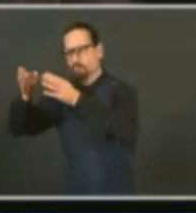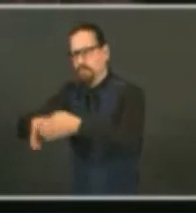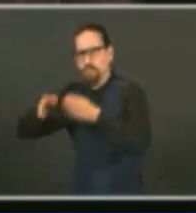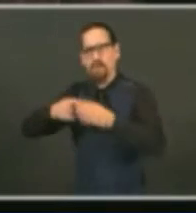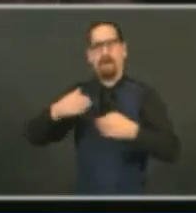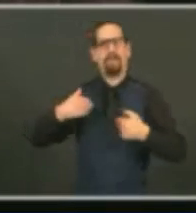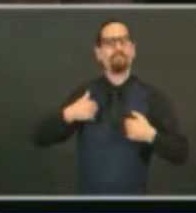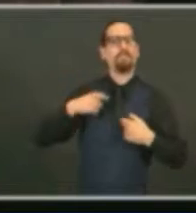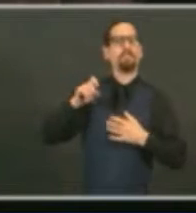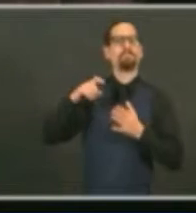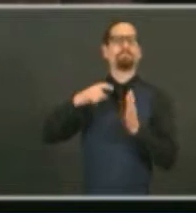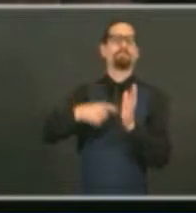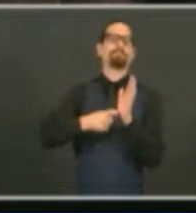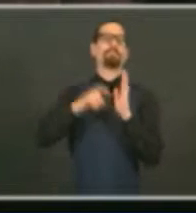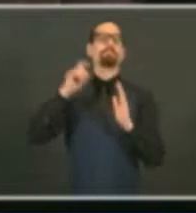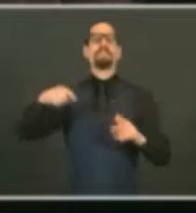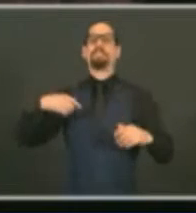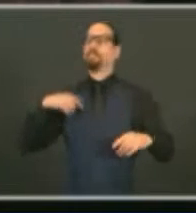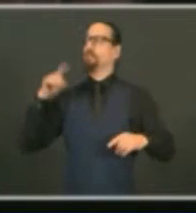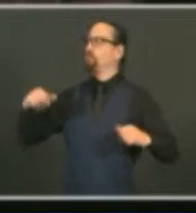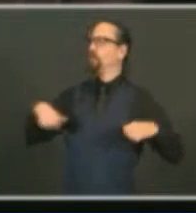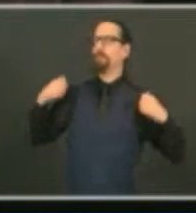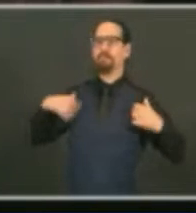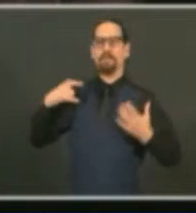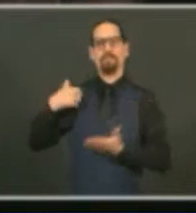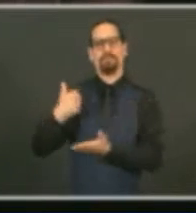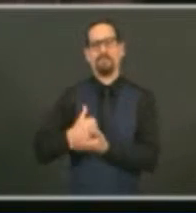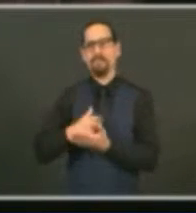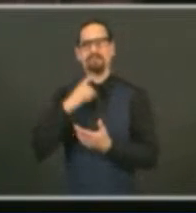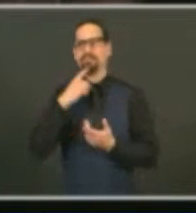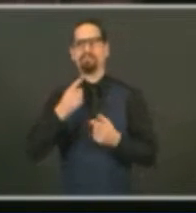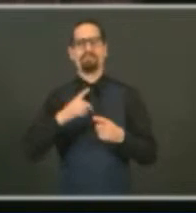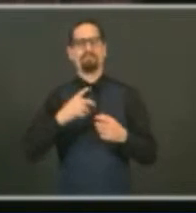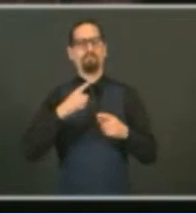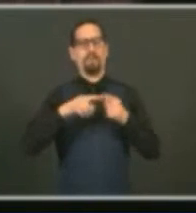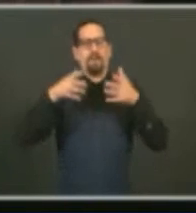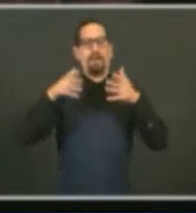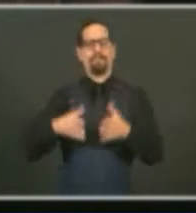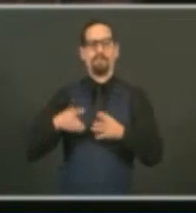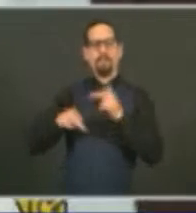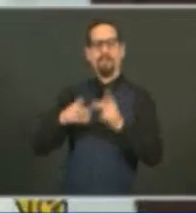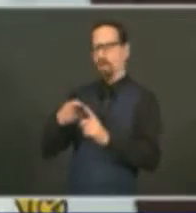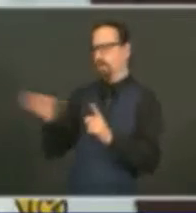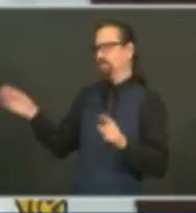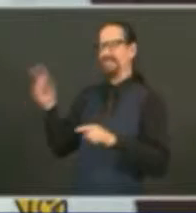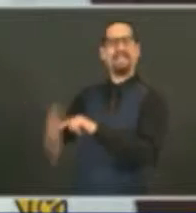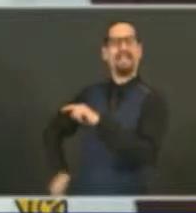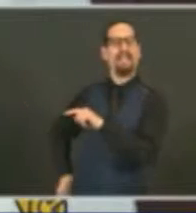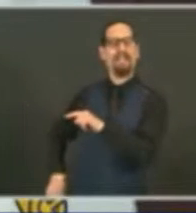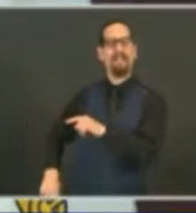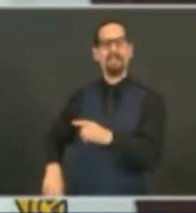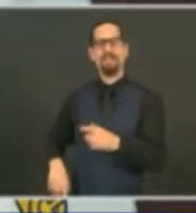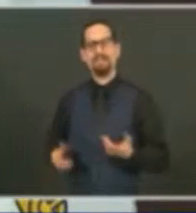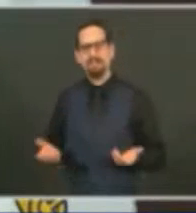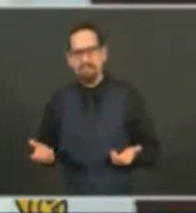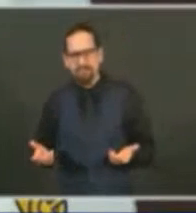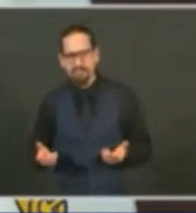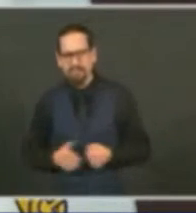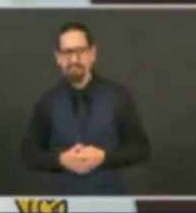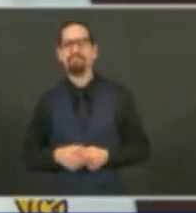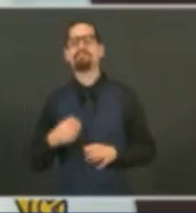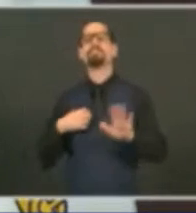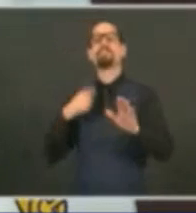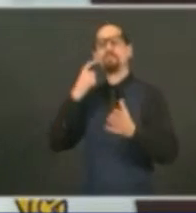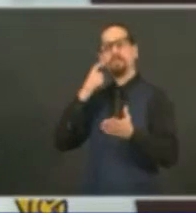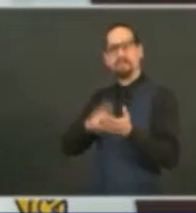able to do something that the population is supposed to not be doing? Well, we recognize the 2-week time period. Oftentimes